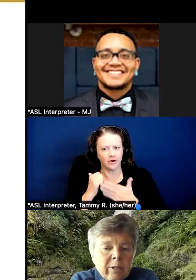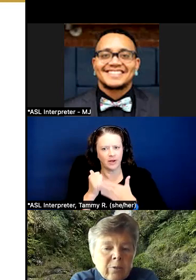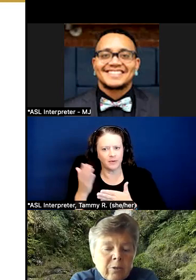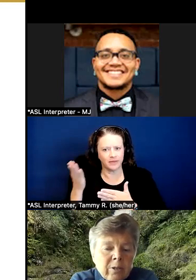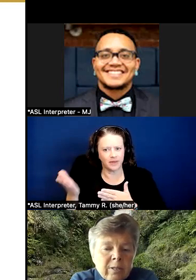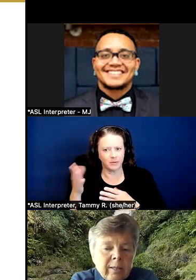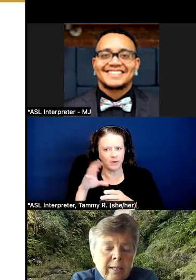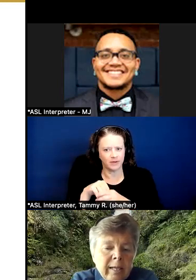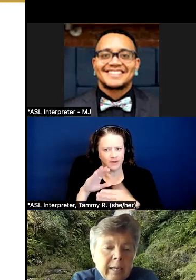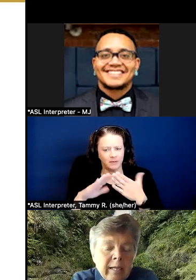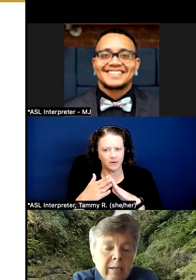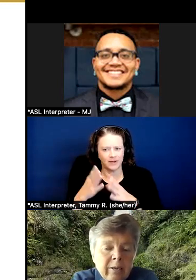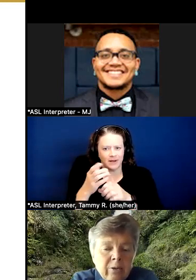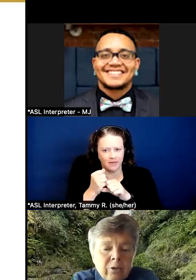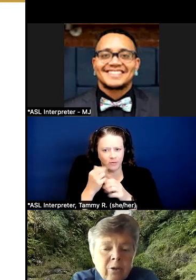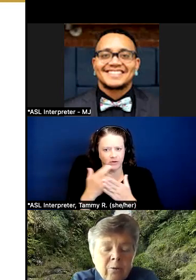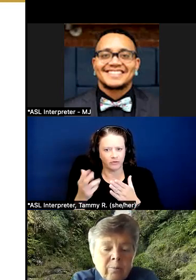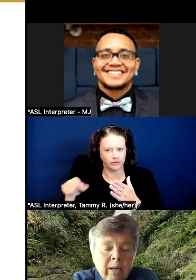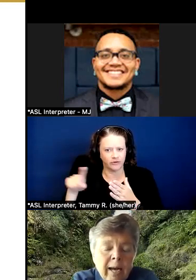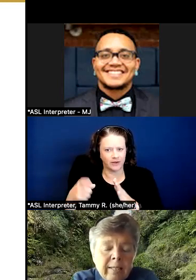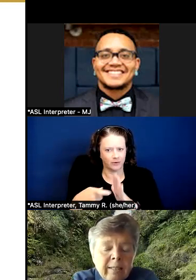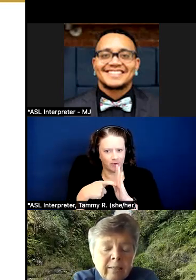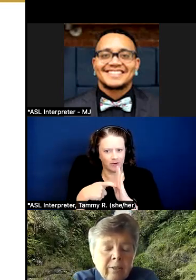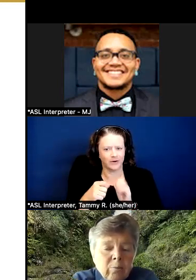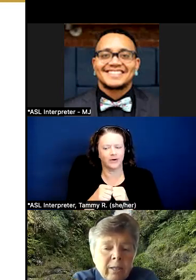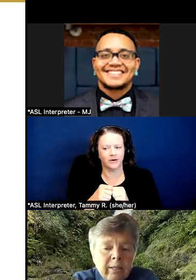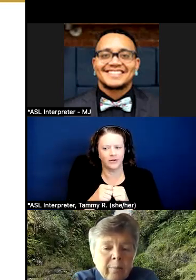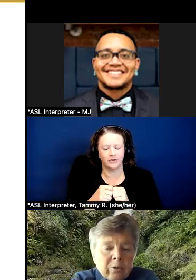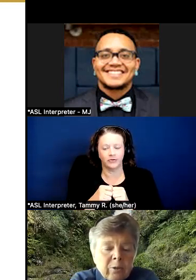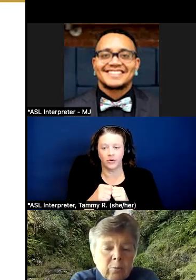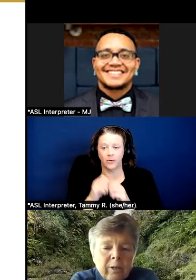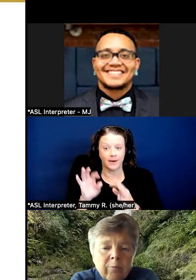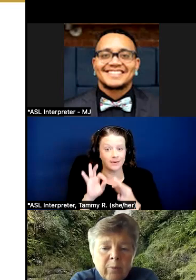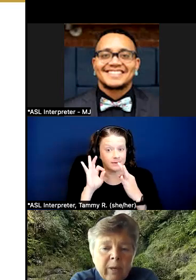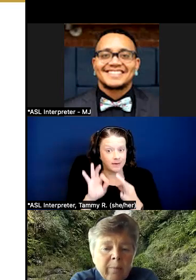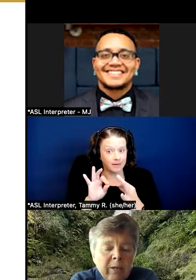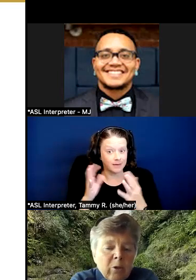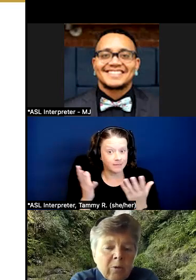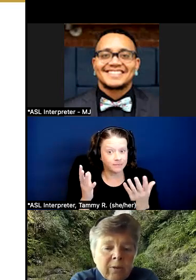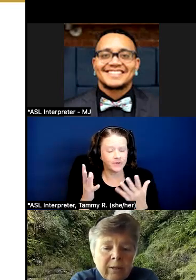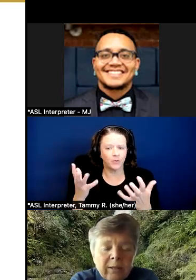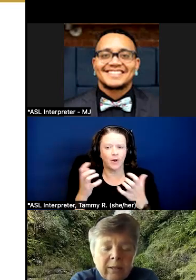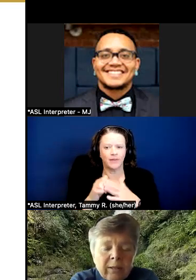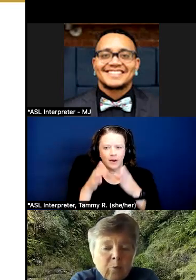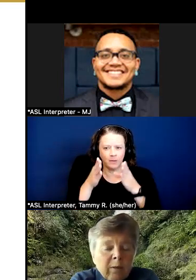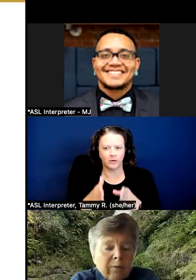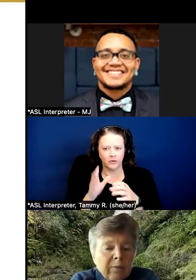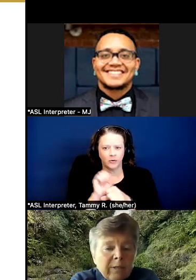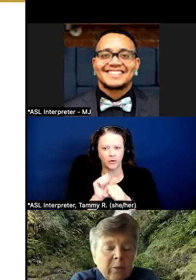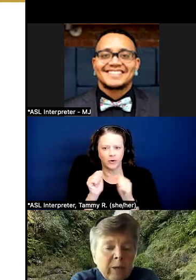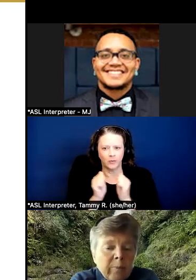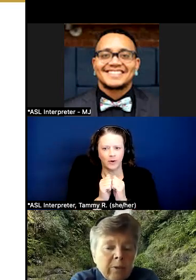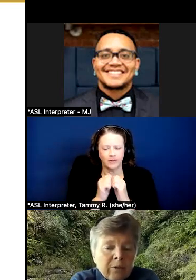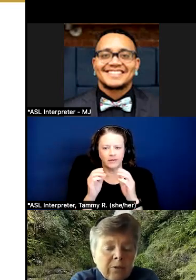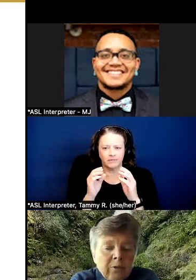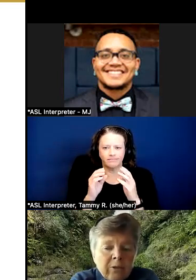get the resources that they need. So ideally, you'd want that person working with maybe no more than 12 or